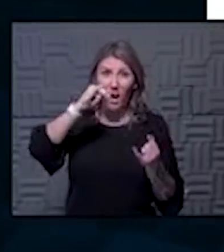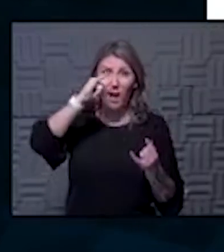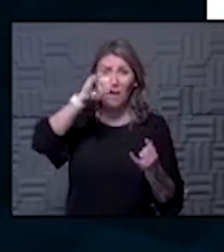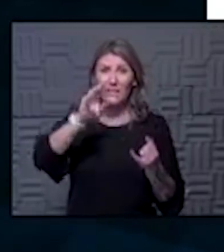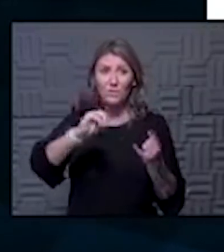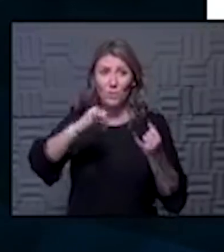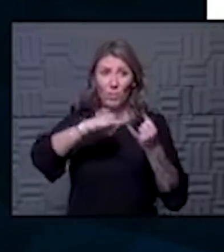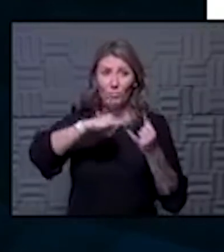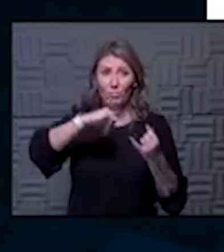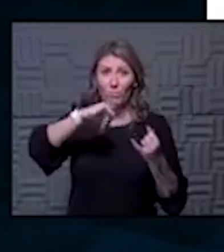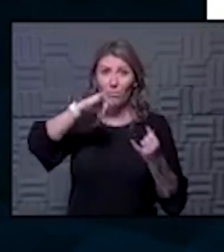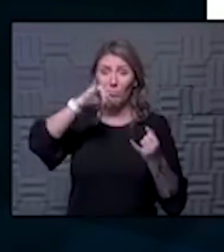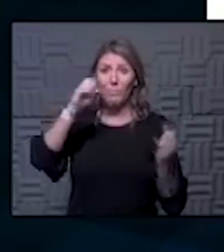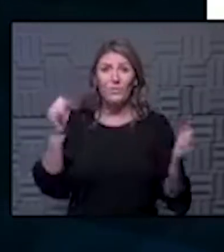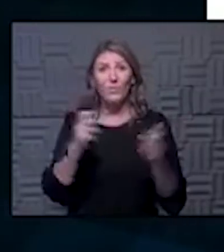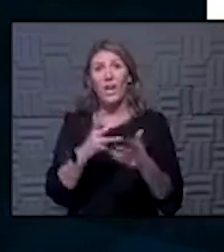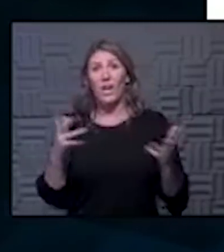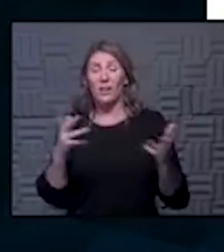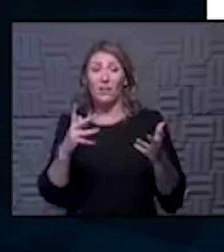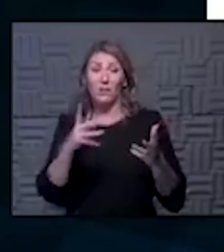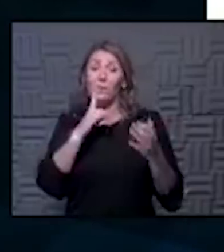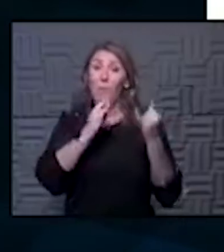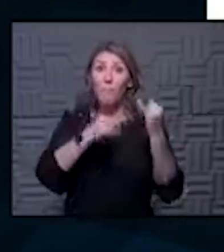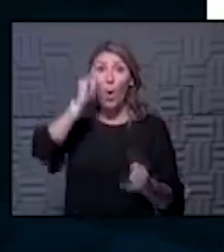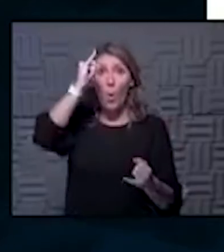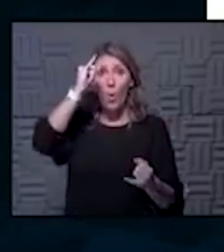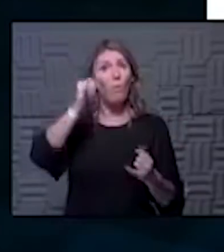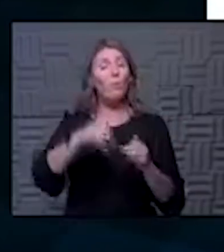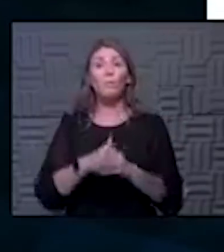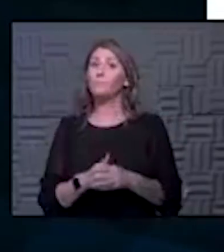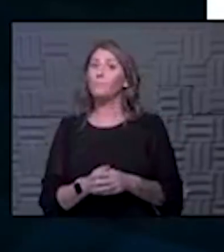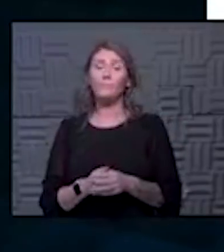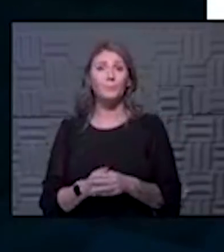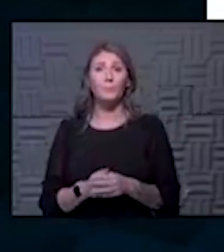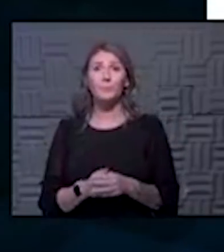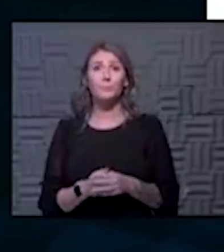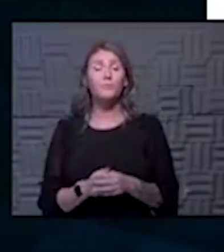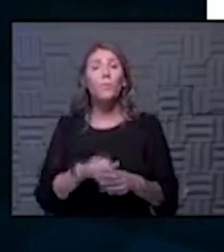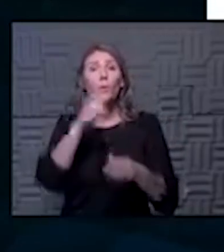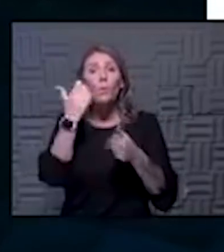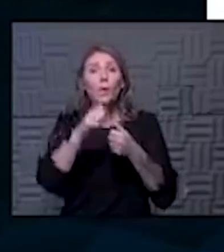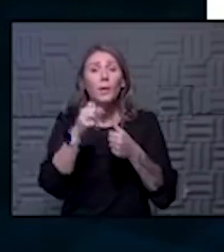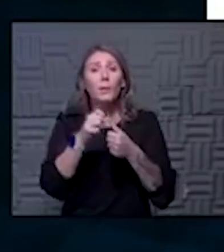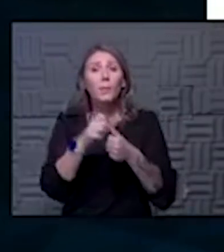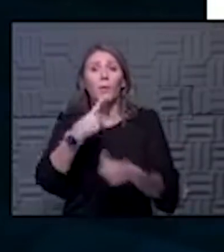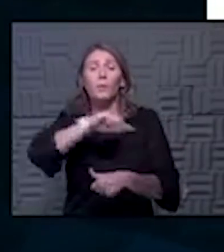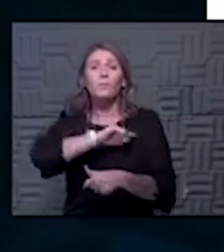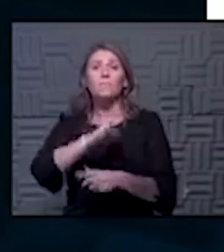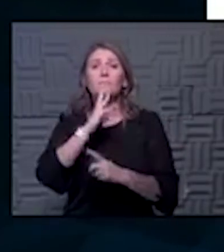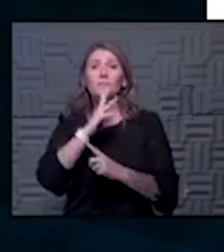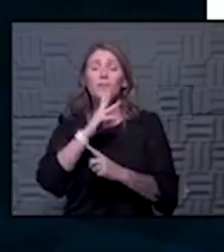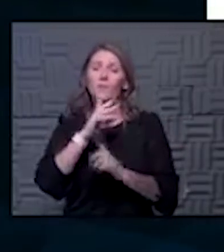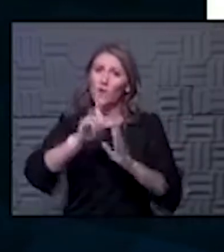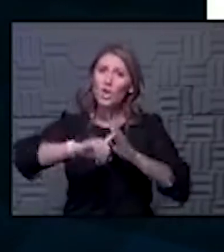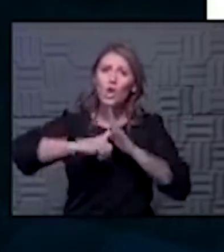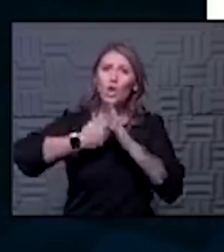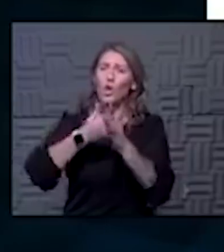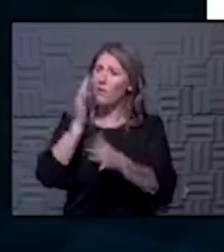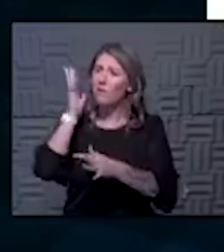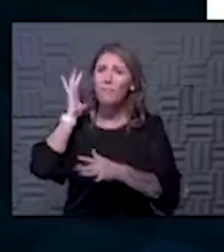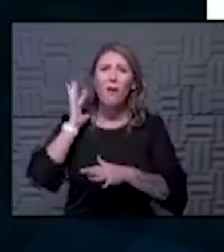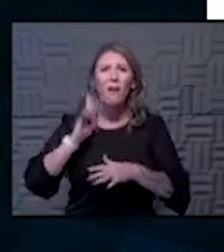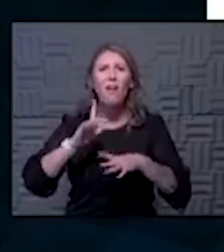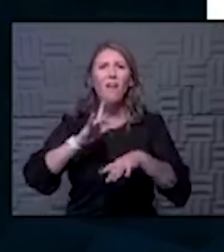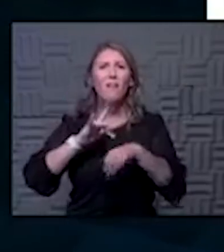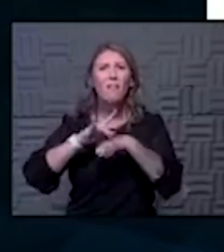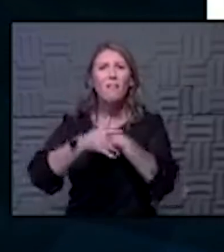line is, I'm afraid, truly exponential. And remember, we talked a lot about this early on. The peak,